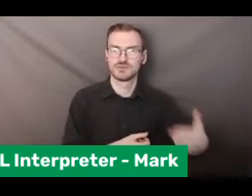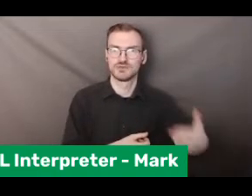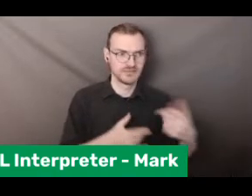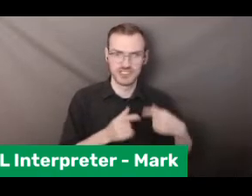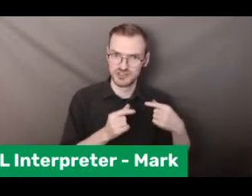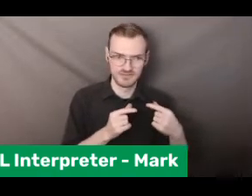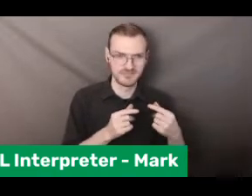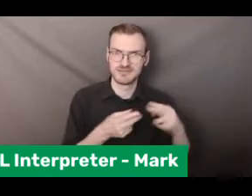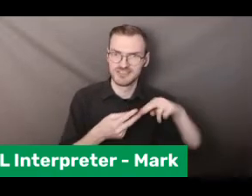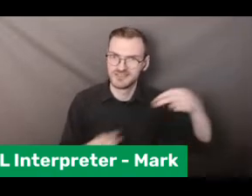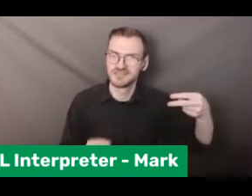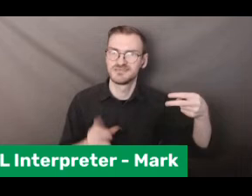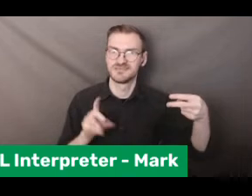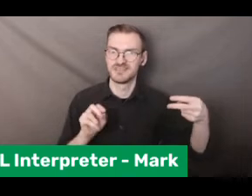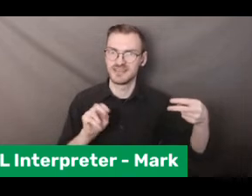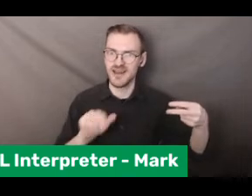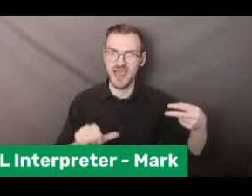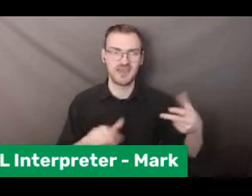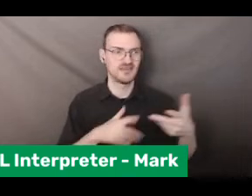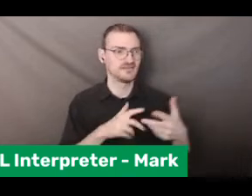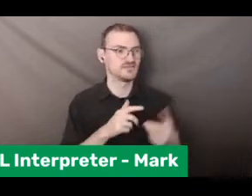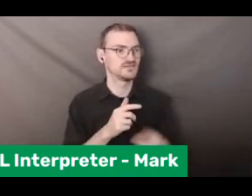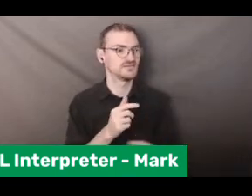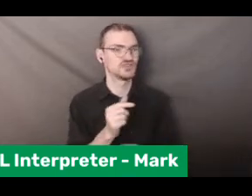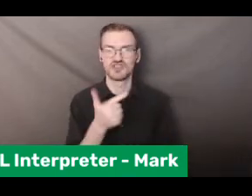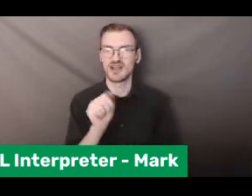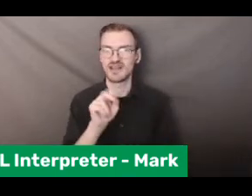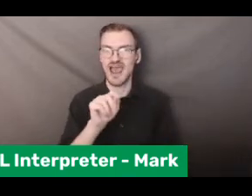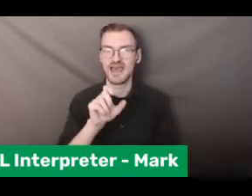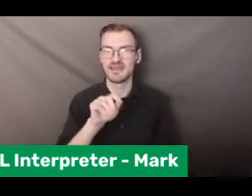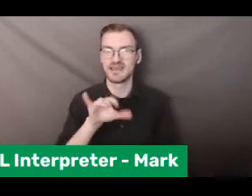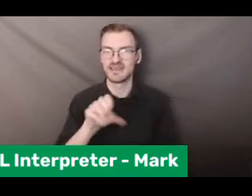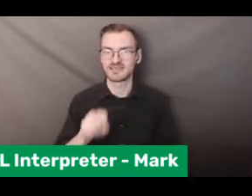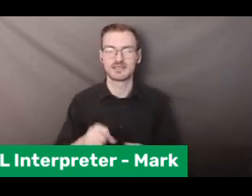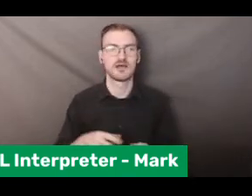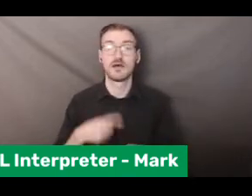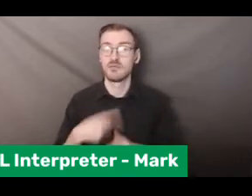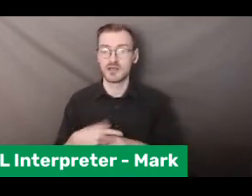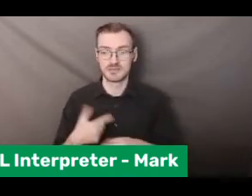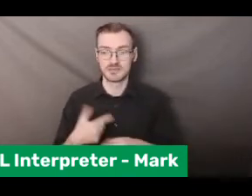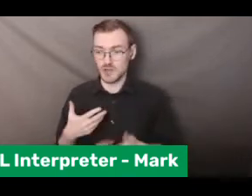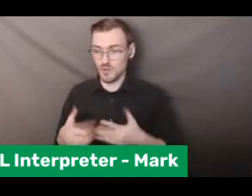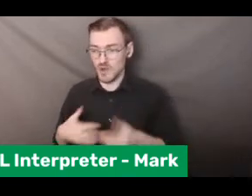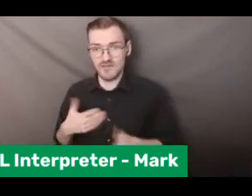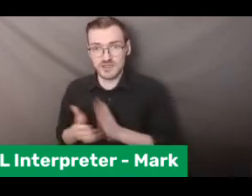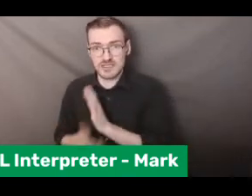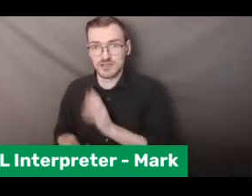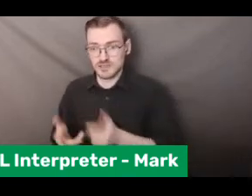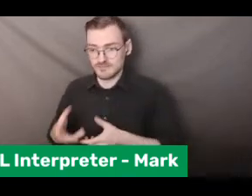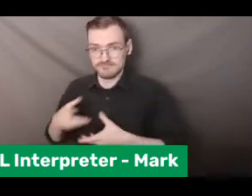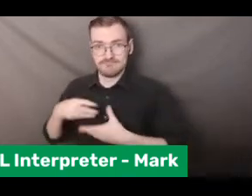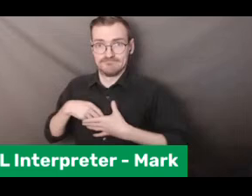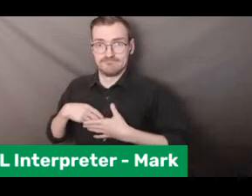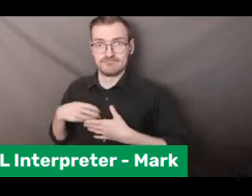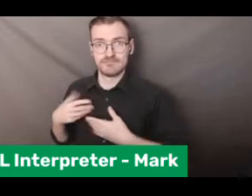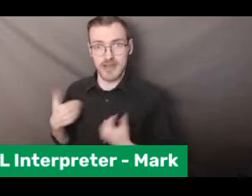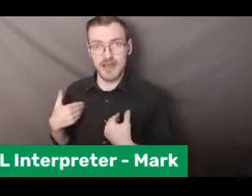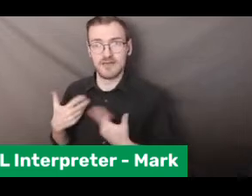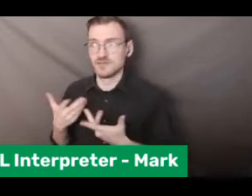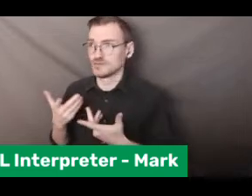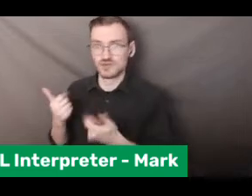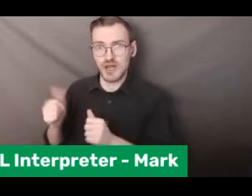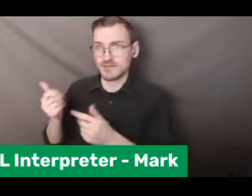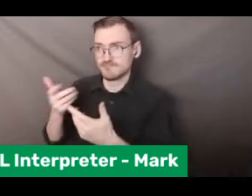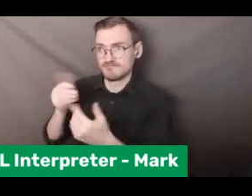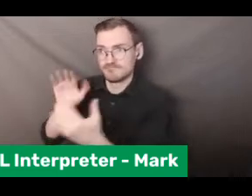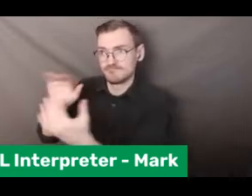strengths we have embedded in us to navigate the complexities of the world around us today. Tara Yoso talks